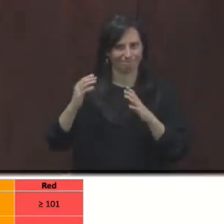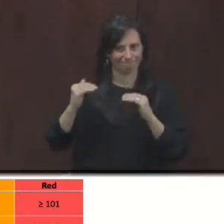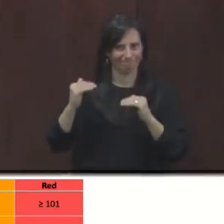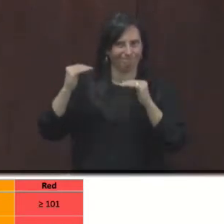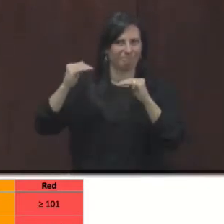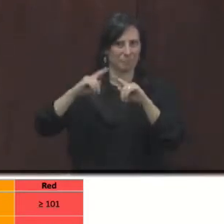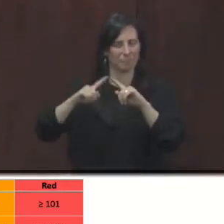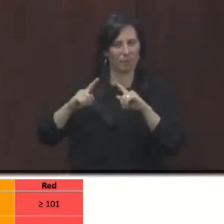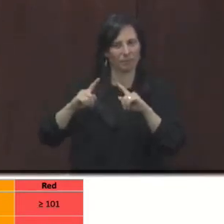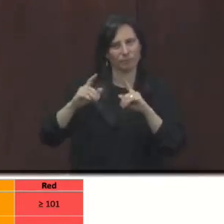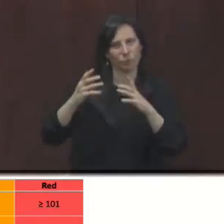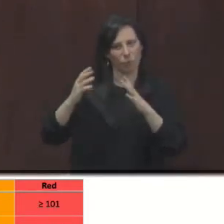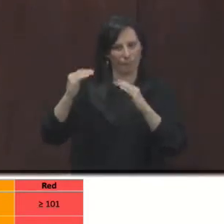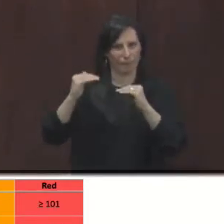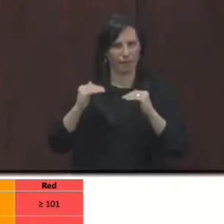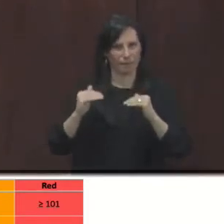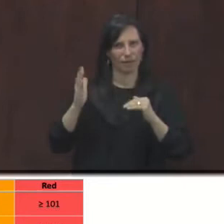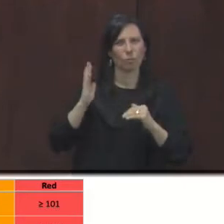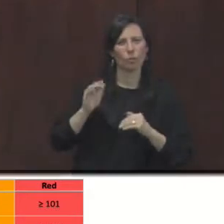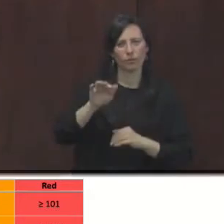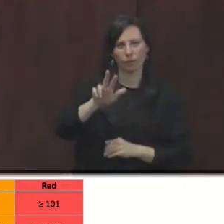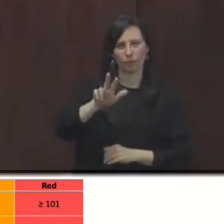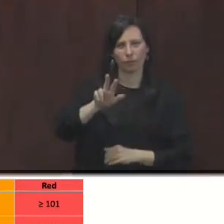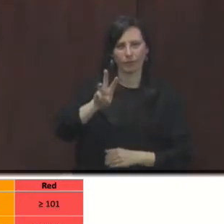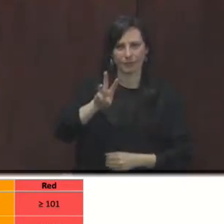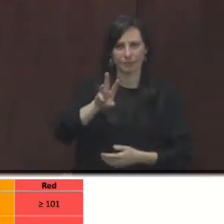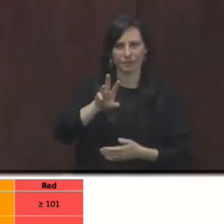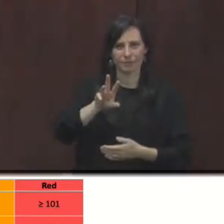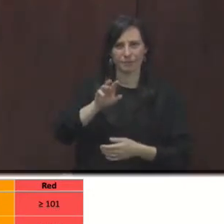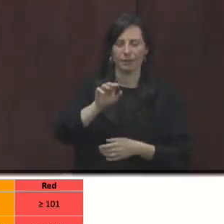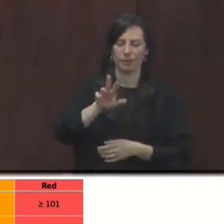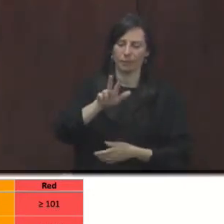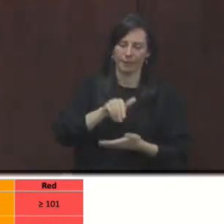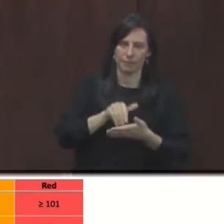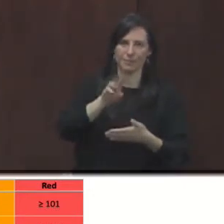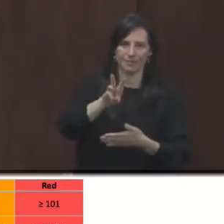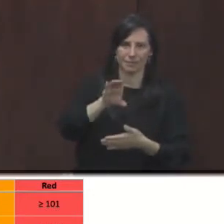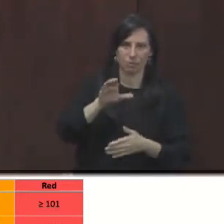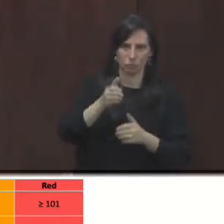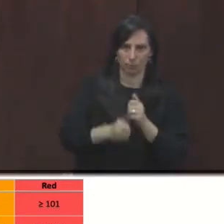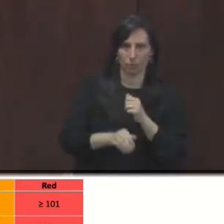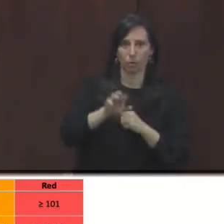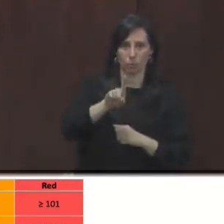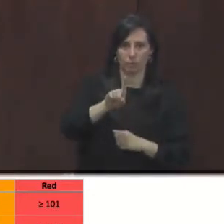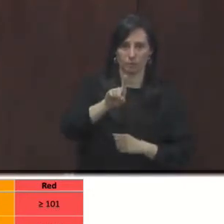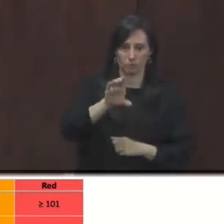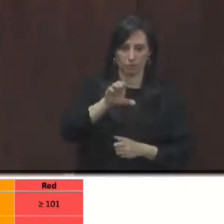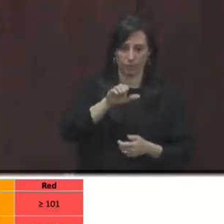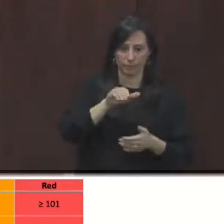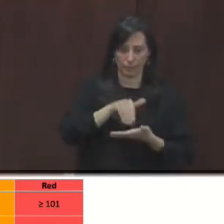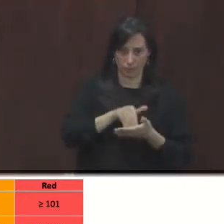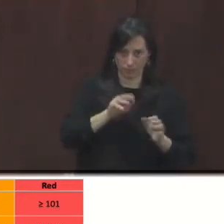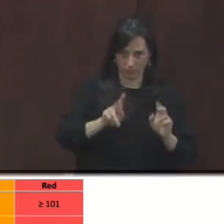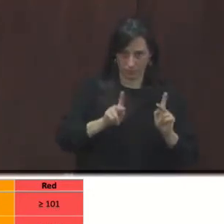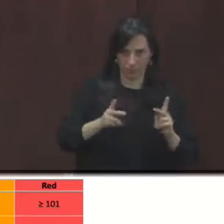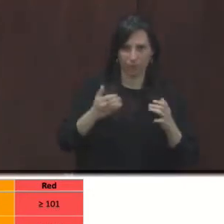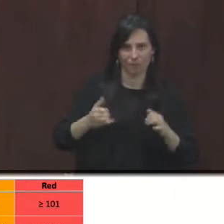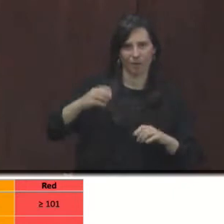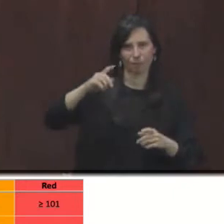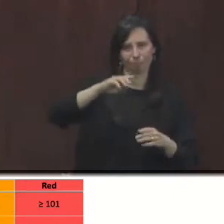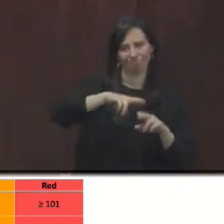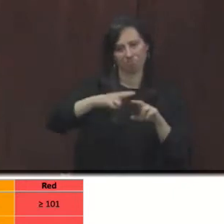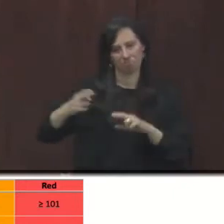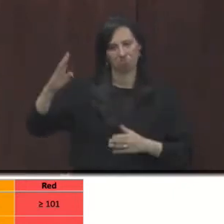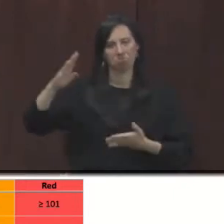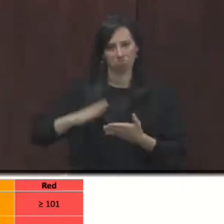see that decrease from about 3,600 per 100,000 last week to about 2,700. So again, that impact